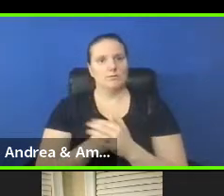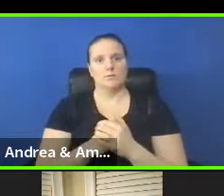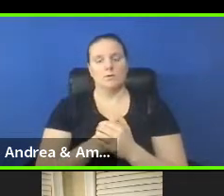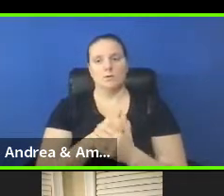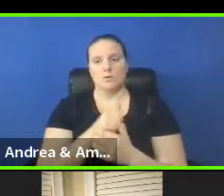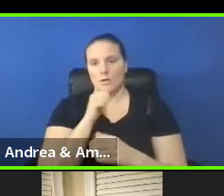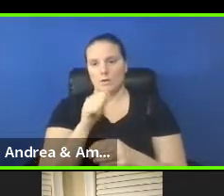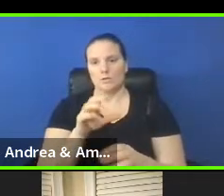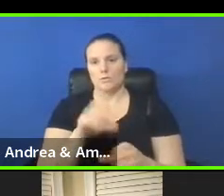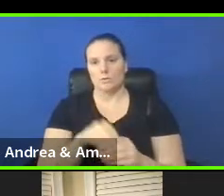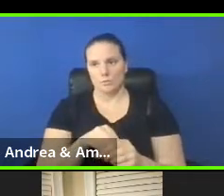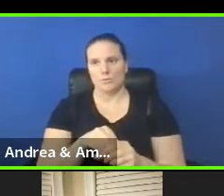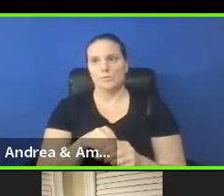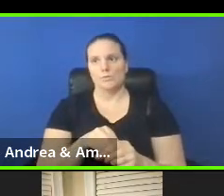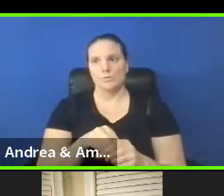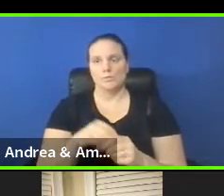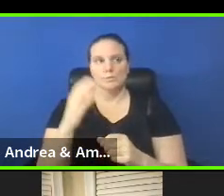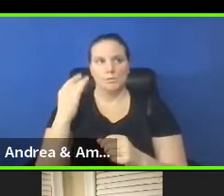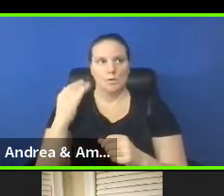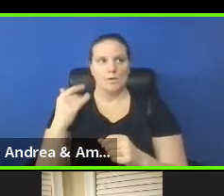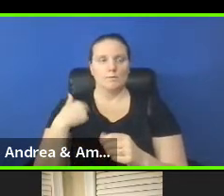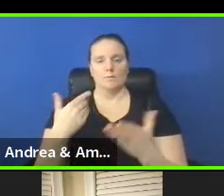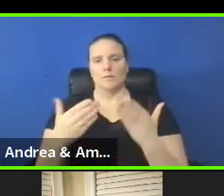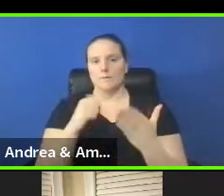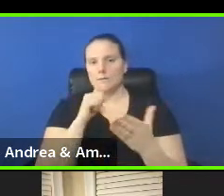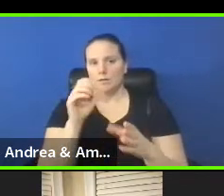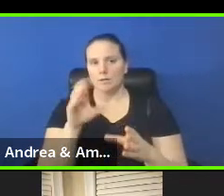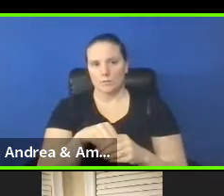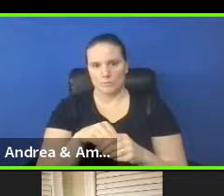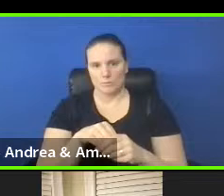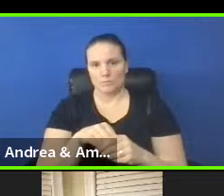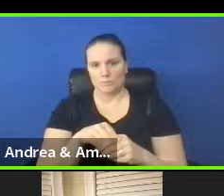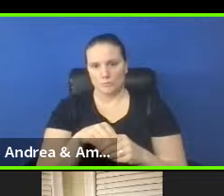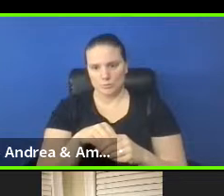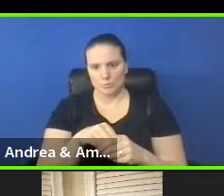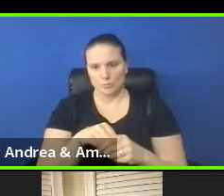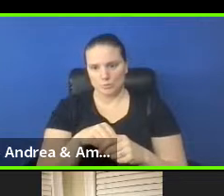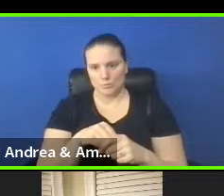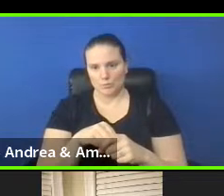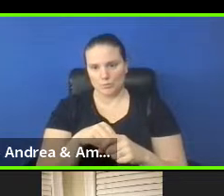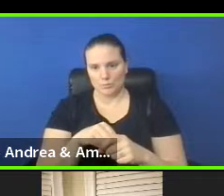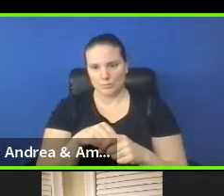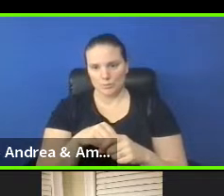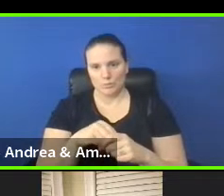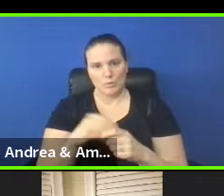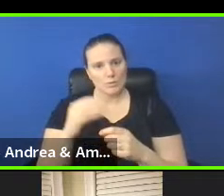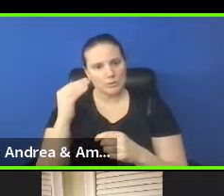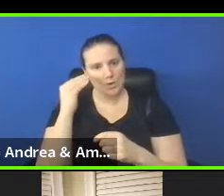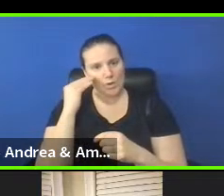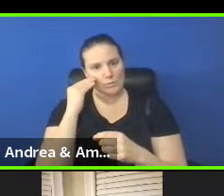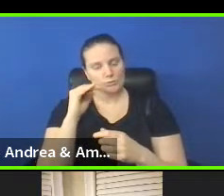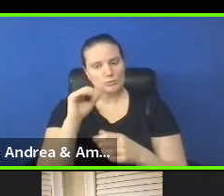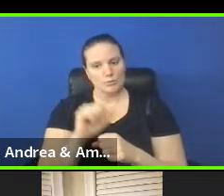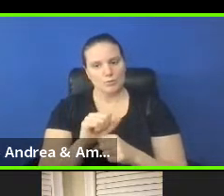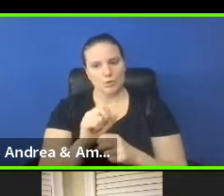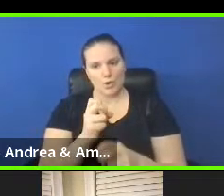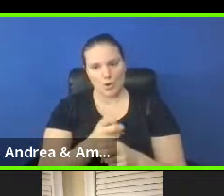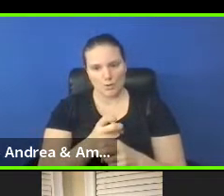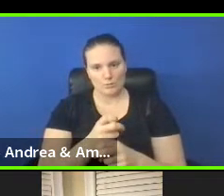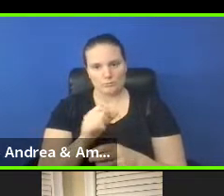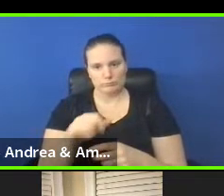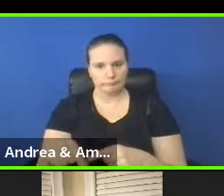not included and why they may not be included. So I just want to acknowledge the hard work that has